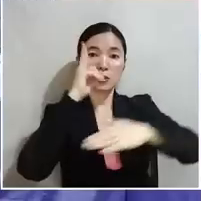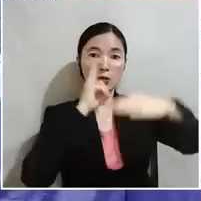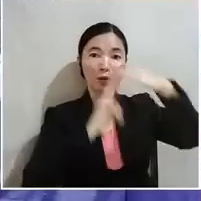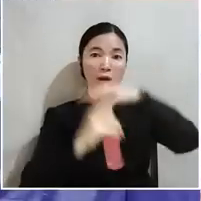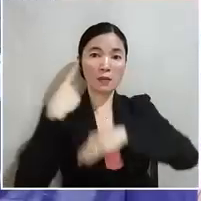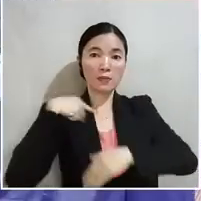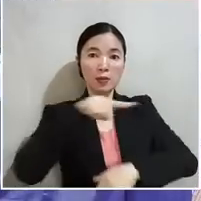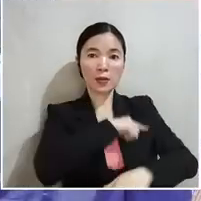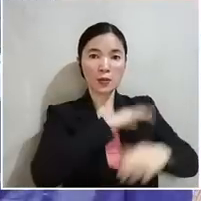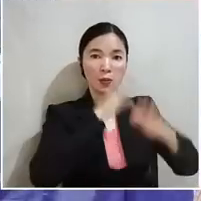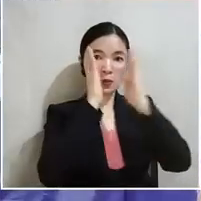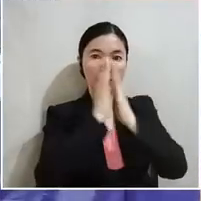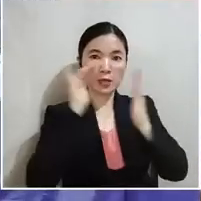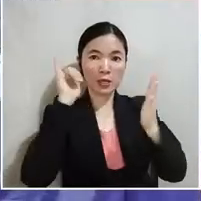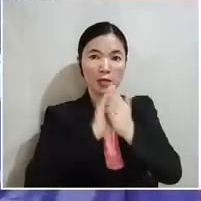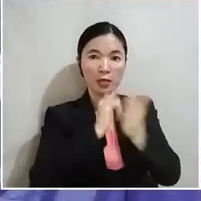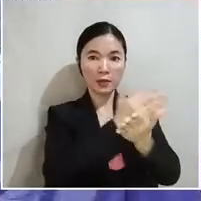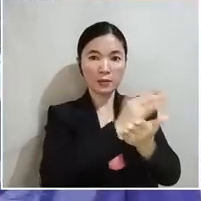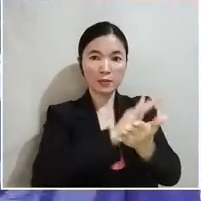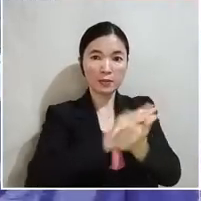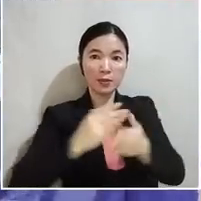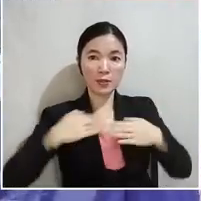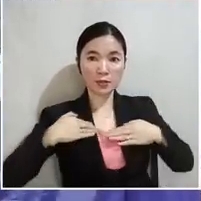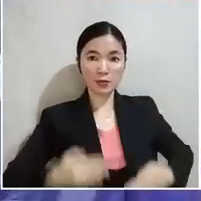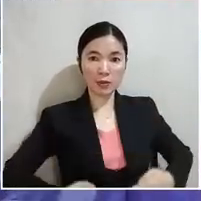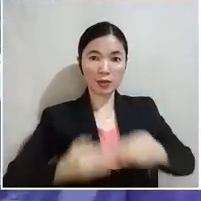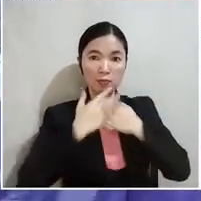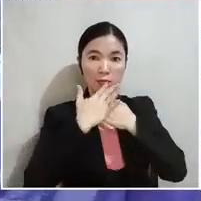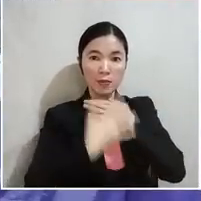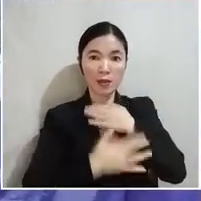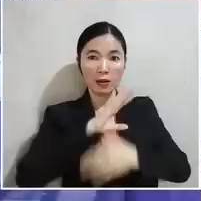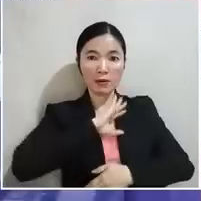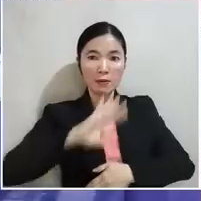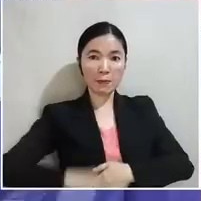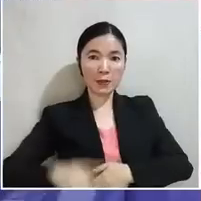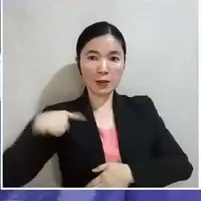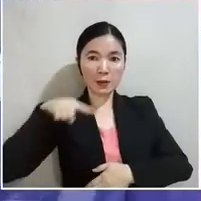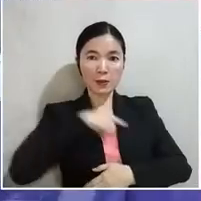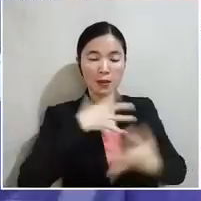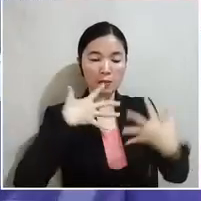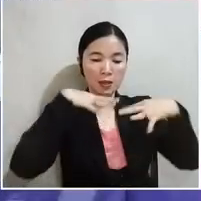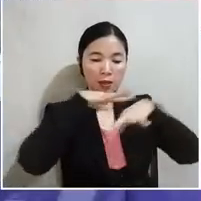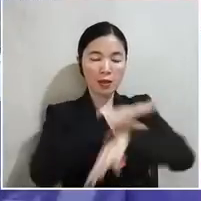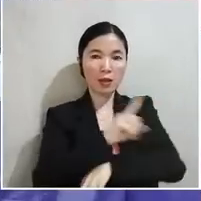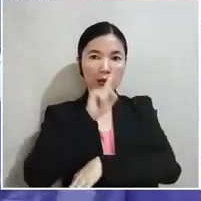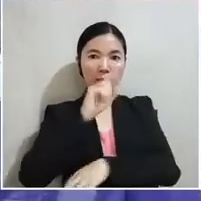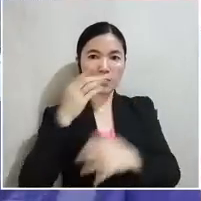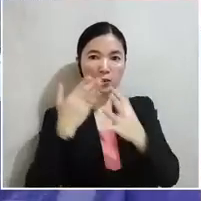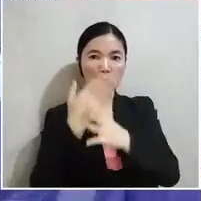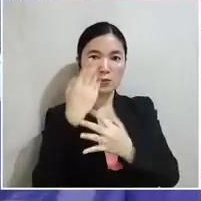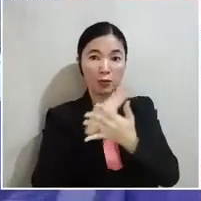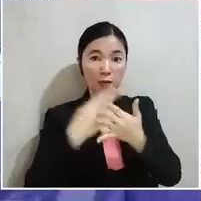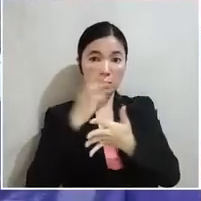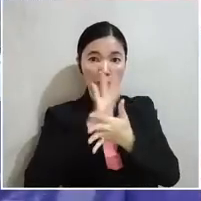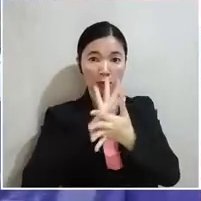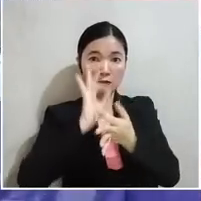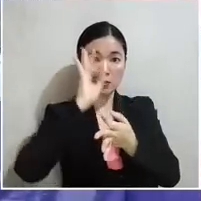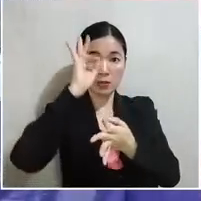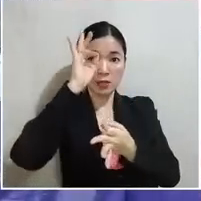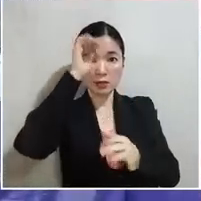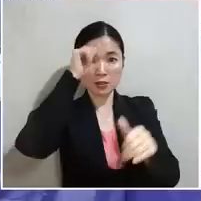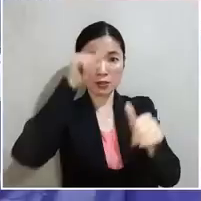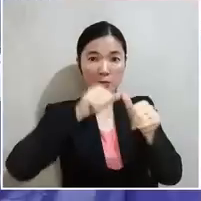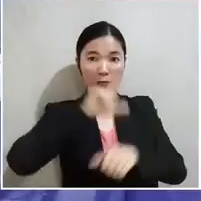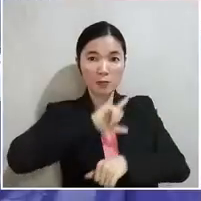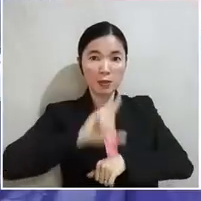that, partaking of the body and blood of Christ, we may be gathered into one by the Holy Spirit. Remember,